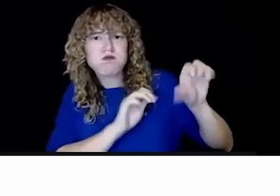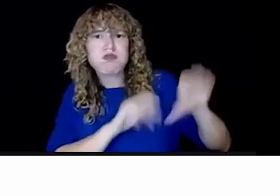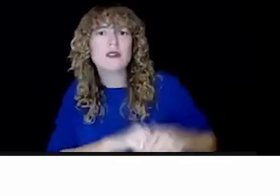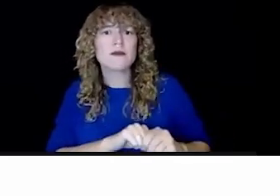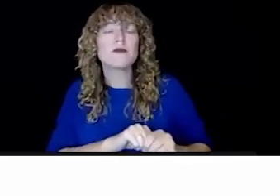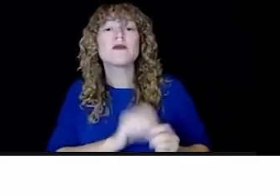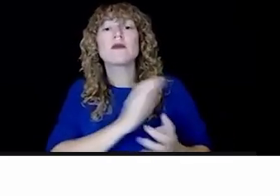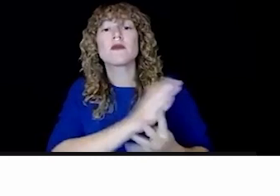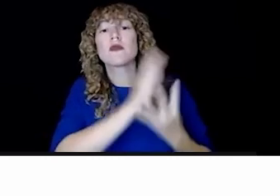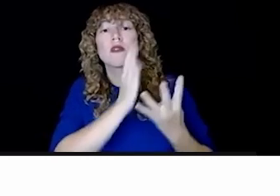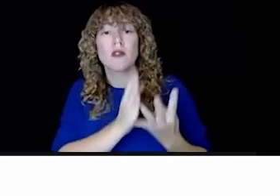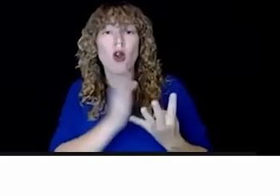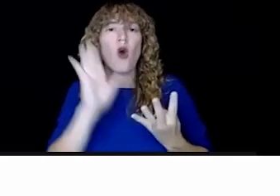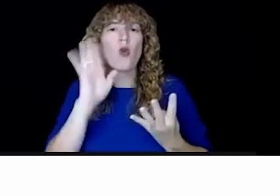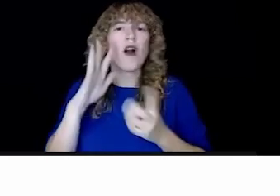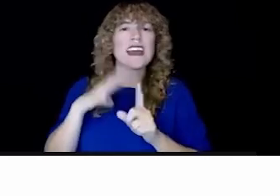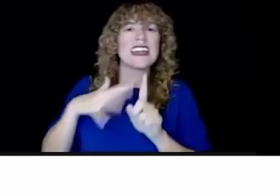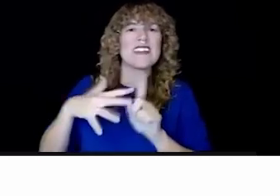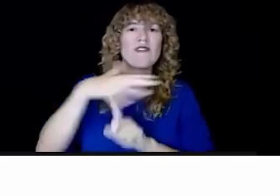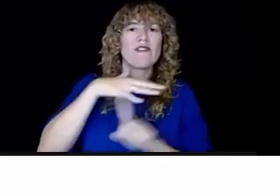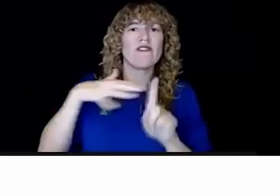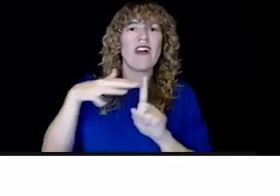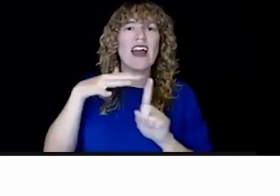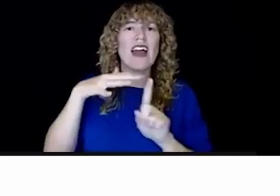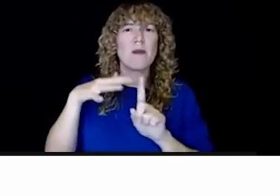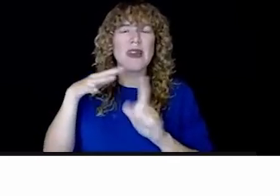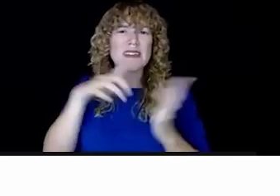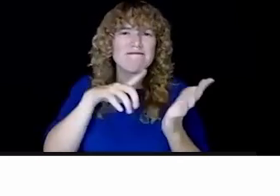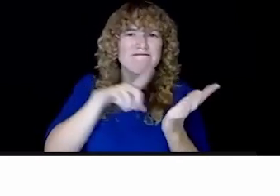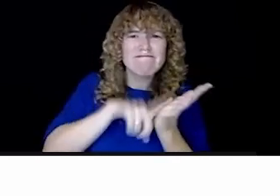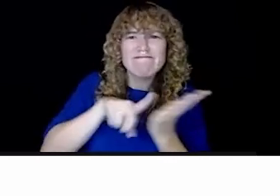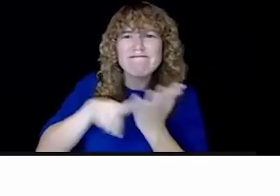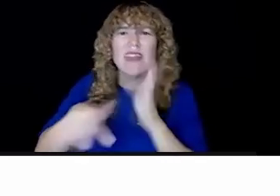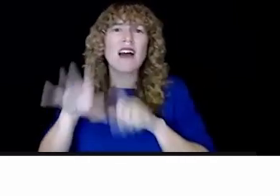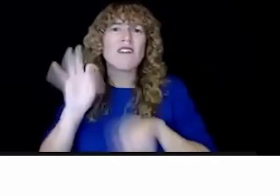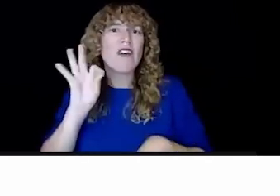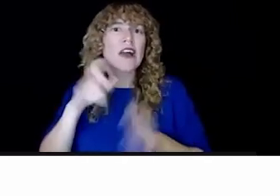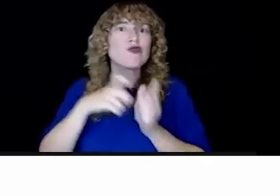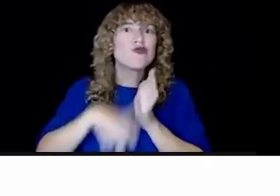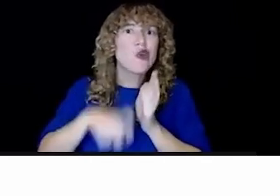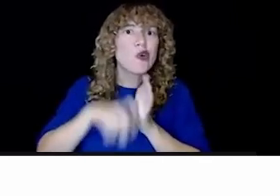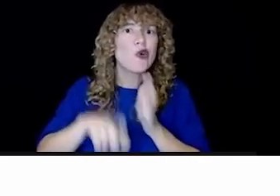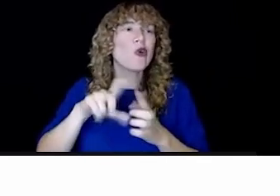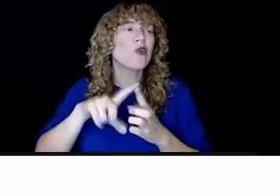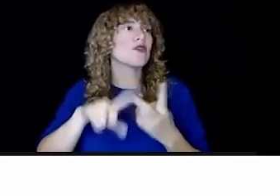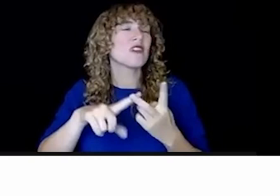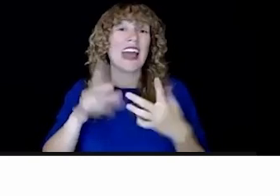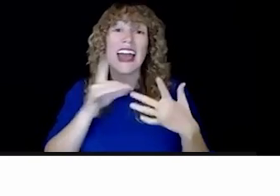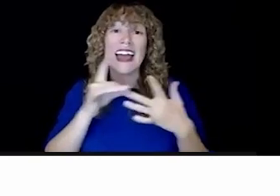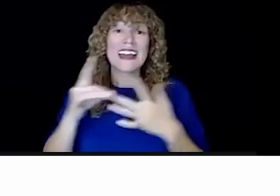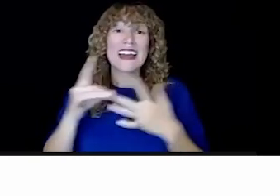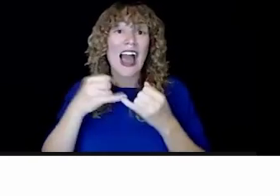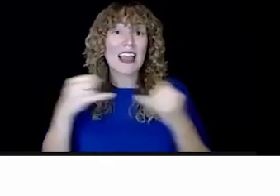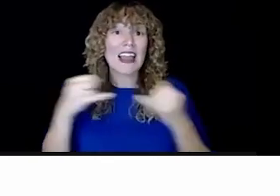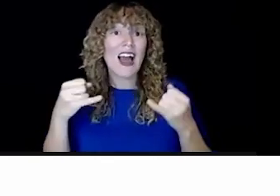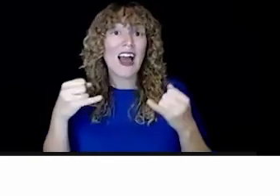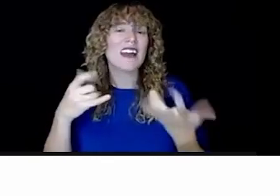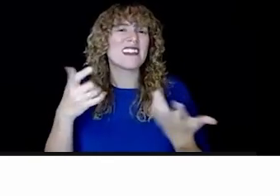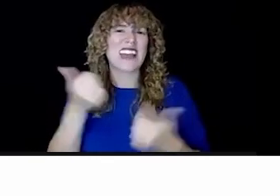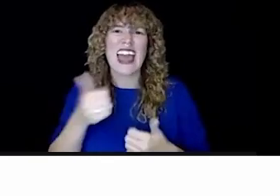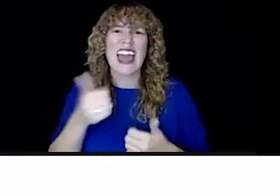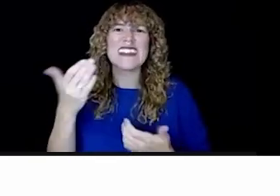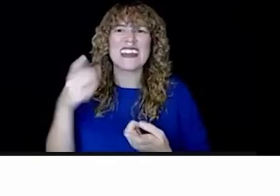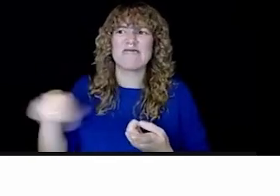journal articles or standards or guidelines that airlines, airports, anyone out there is using to try